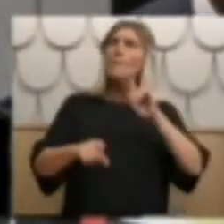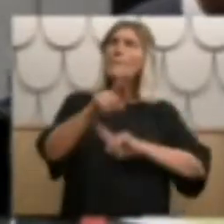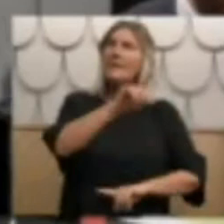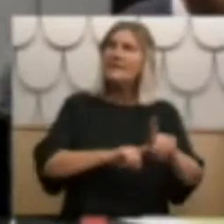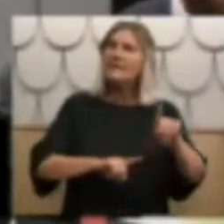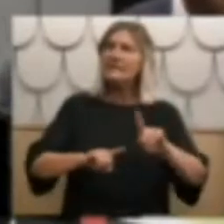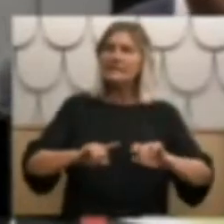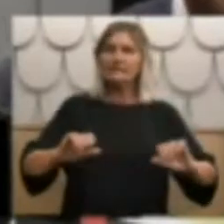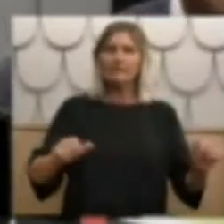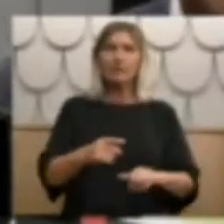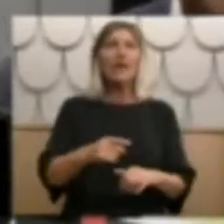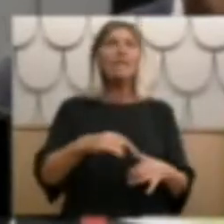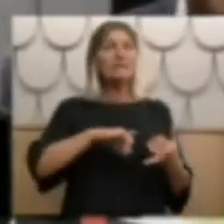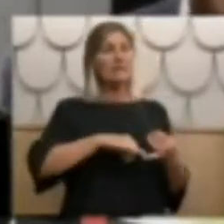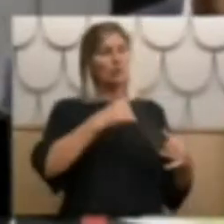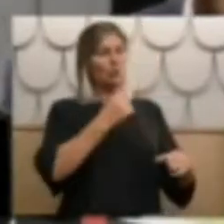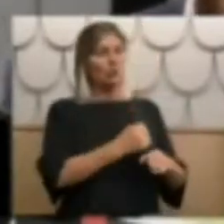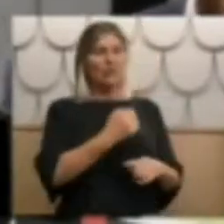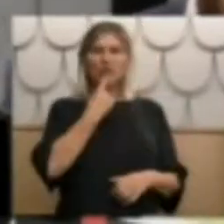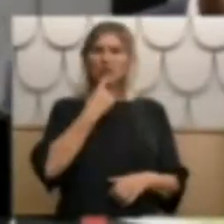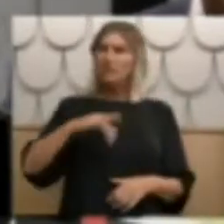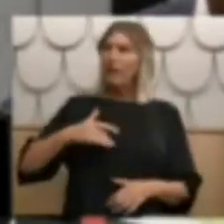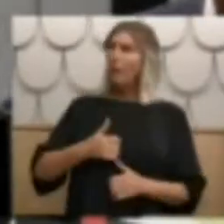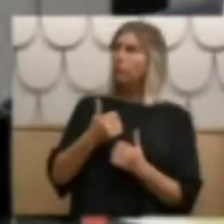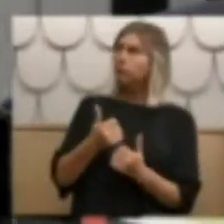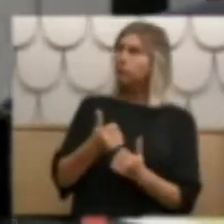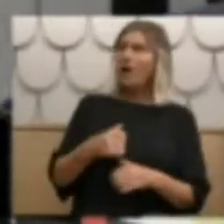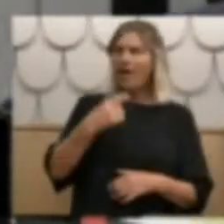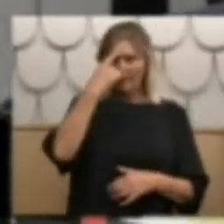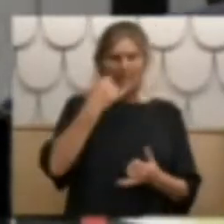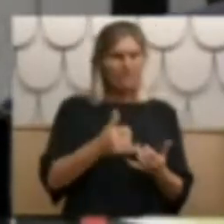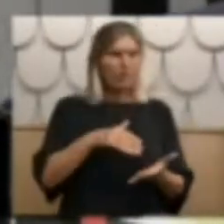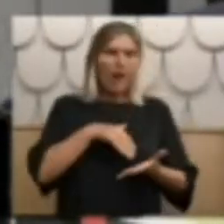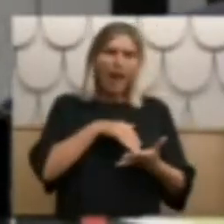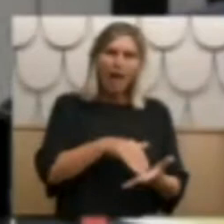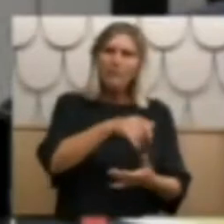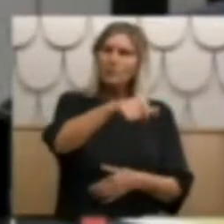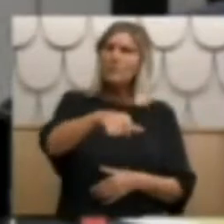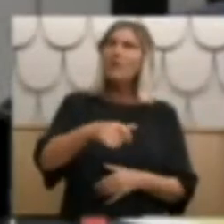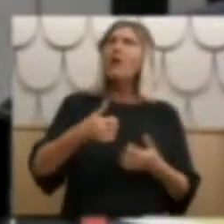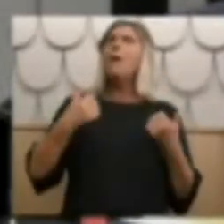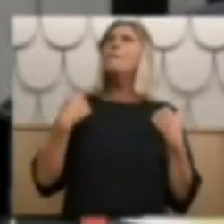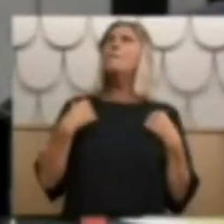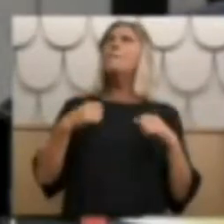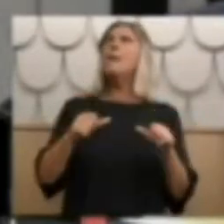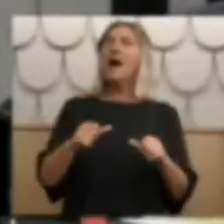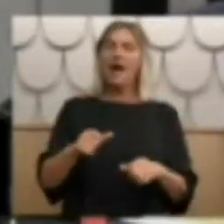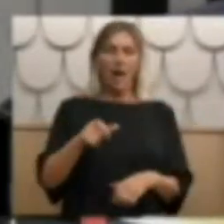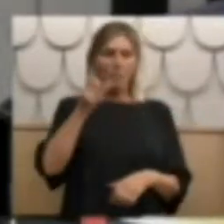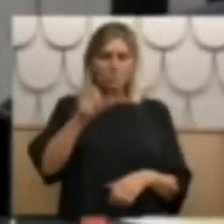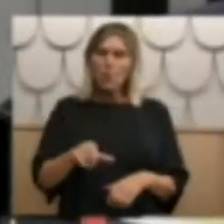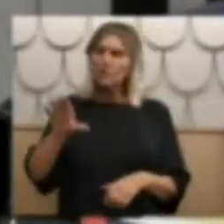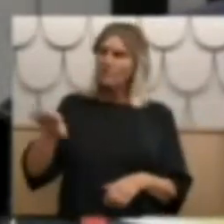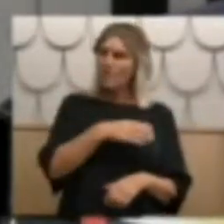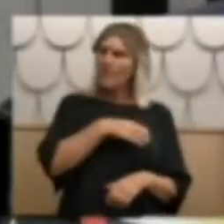how impressed she was, I believe that they have been very helpful to people to finally have an official hear what you say,